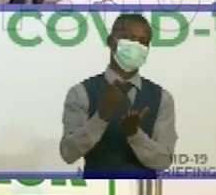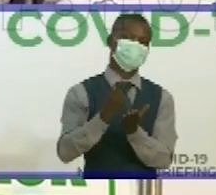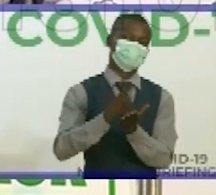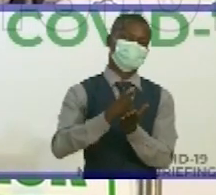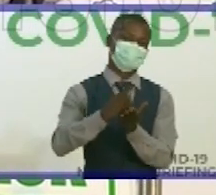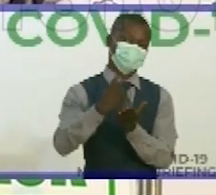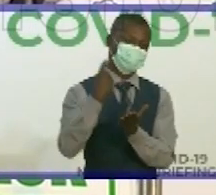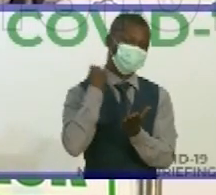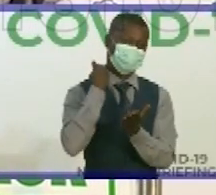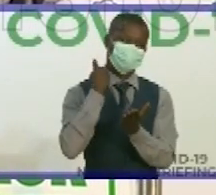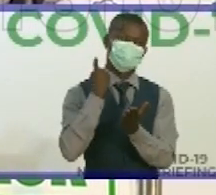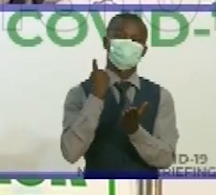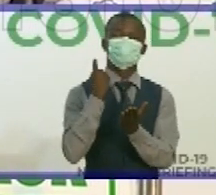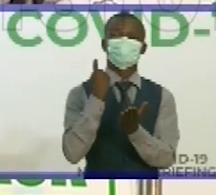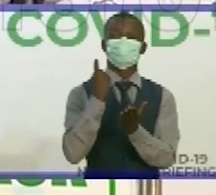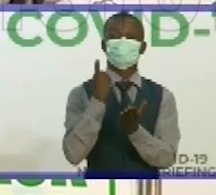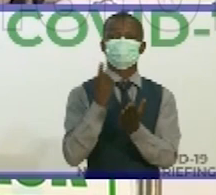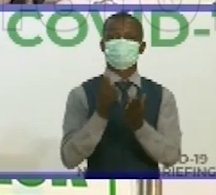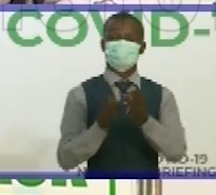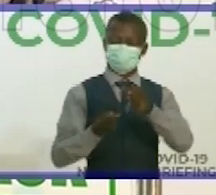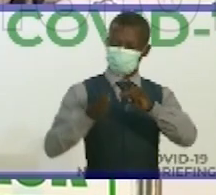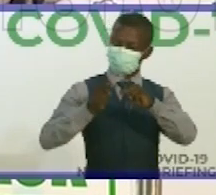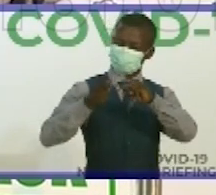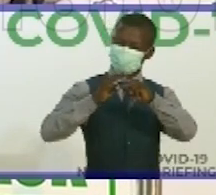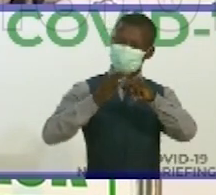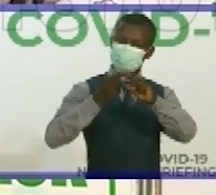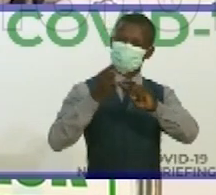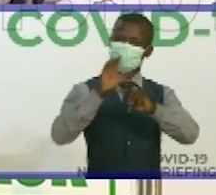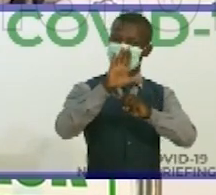now fluctuate within the 500 to 700 bracket,